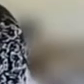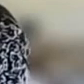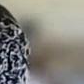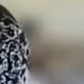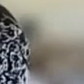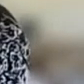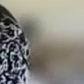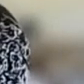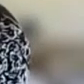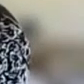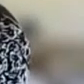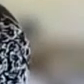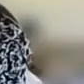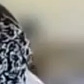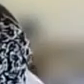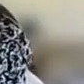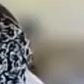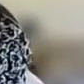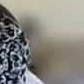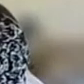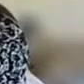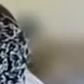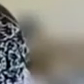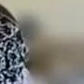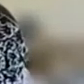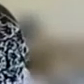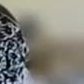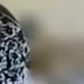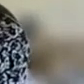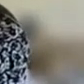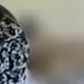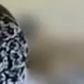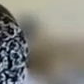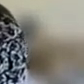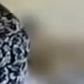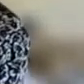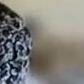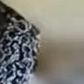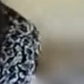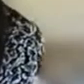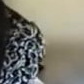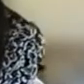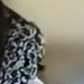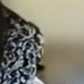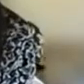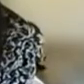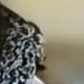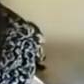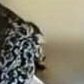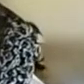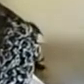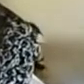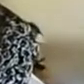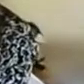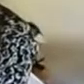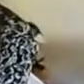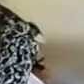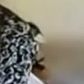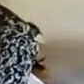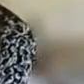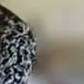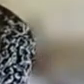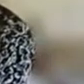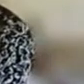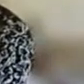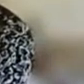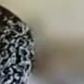been lovely to be a part of it. And really appreciate it. Thank you. Hi everyone, and I'd just like to quickly